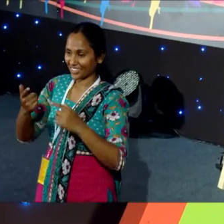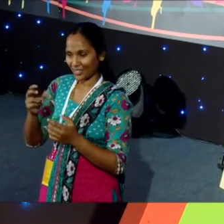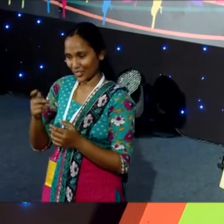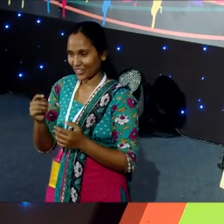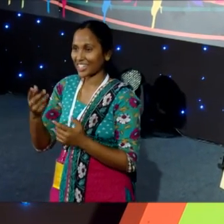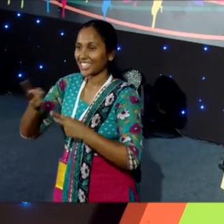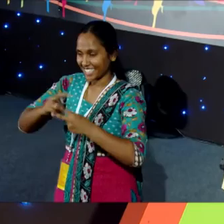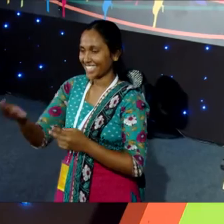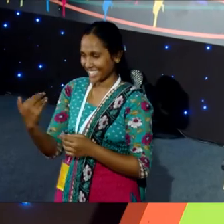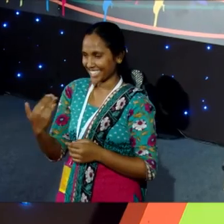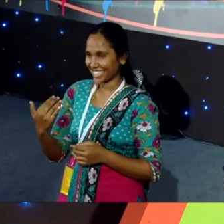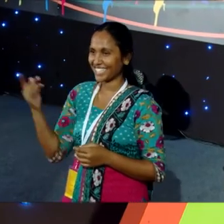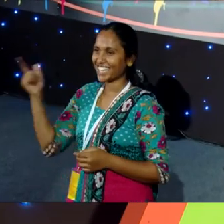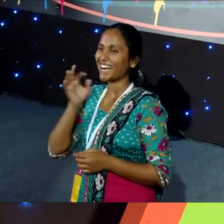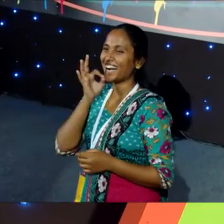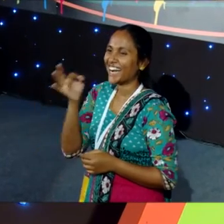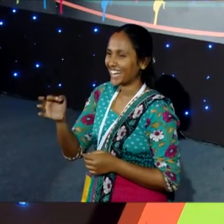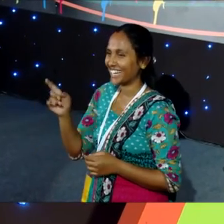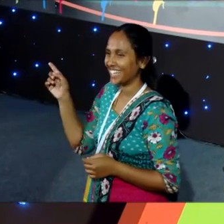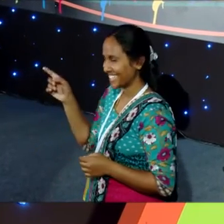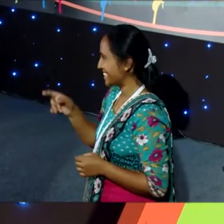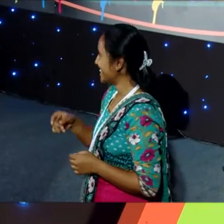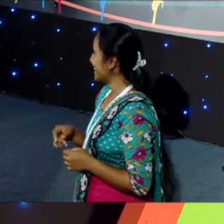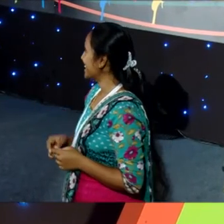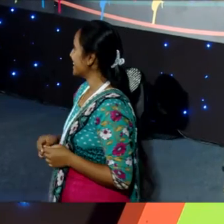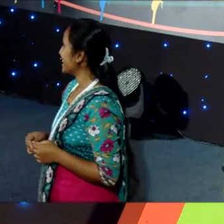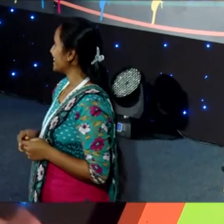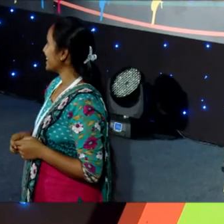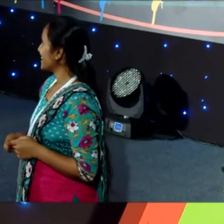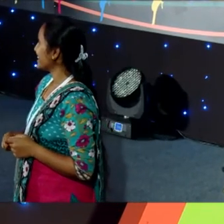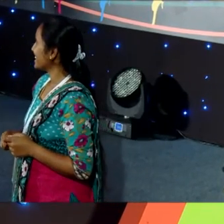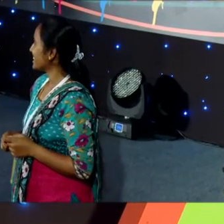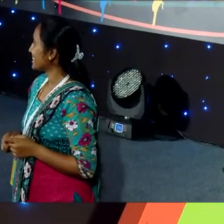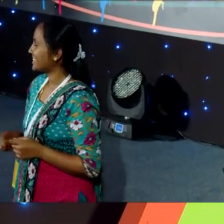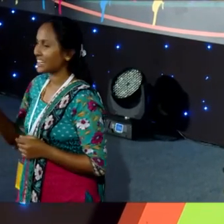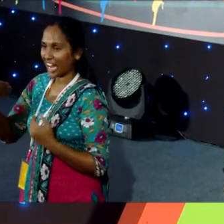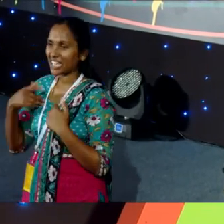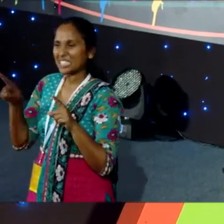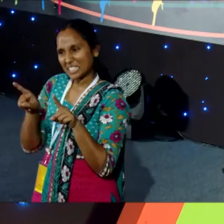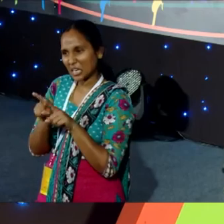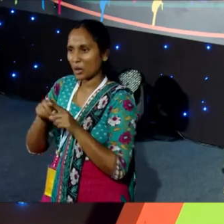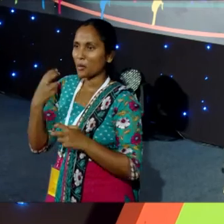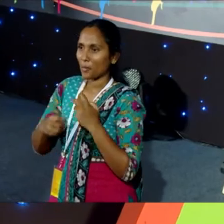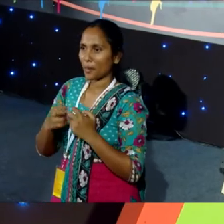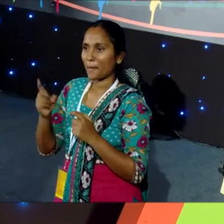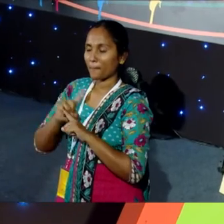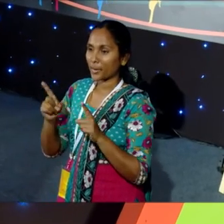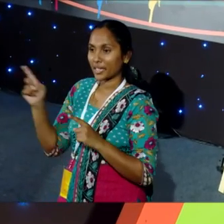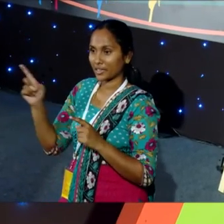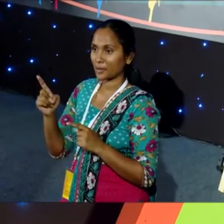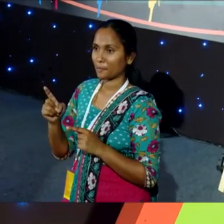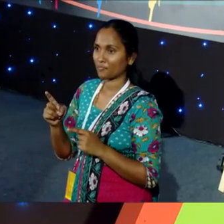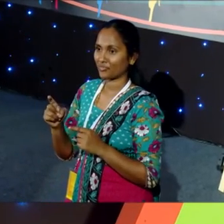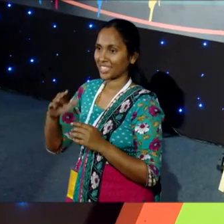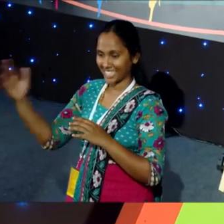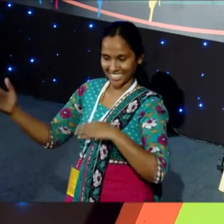where's my change? You know, so then they would give me change. So I've always had this problem. But luckily, I didn't have the problem of left and